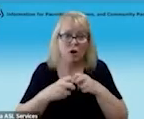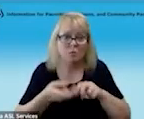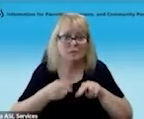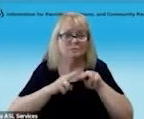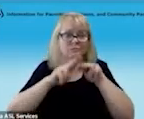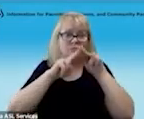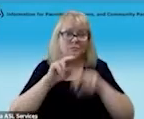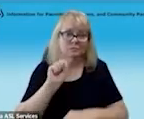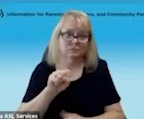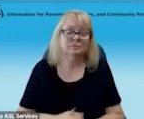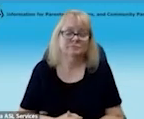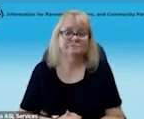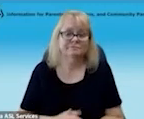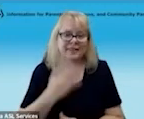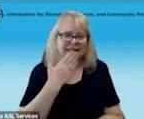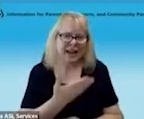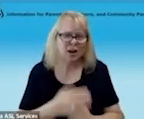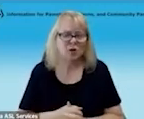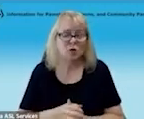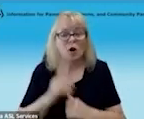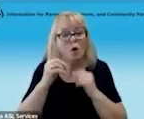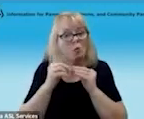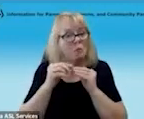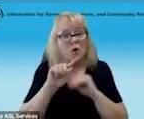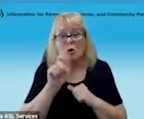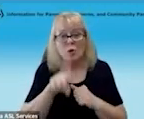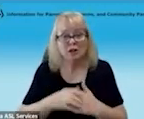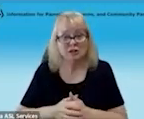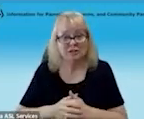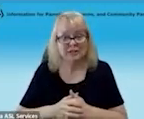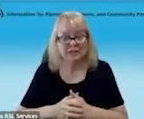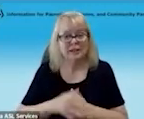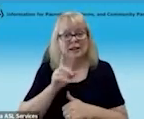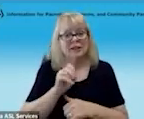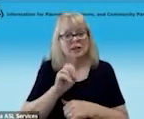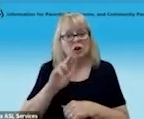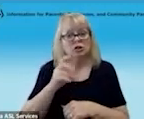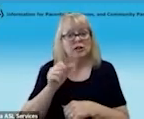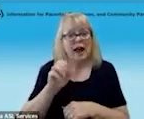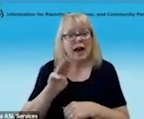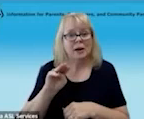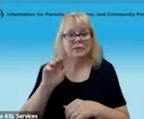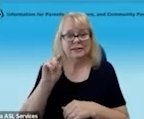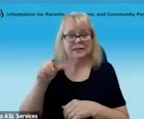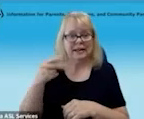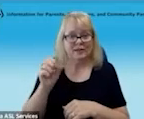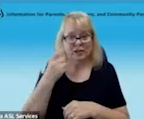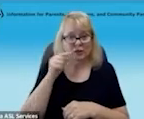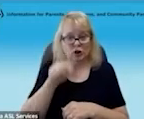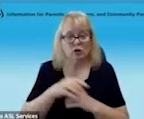disease, and diabetes. And they're also more likely to have more than one medical condition.